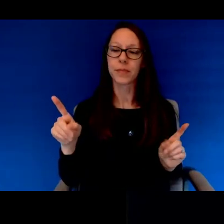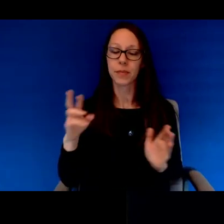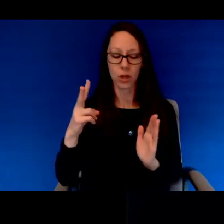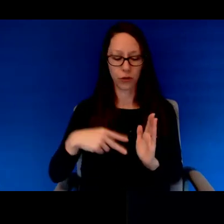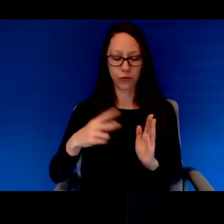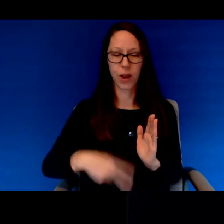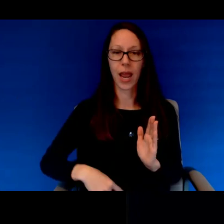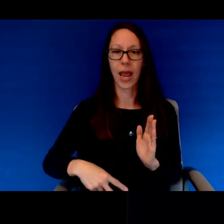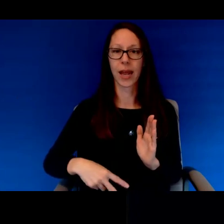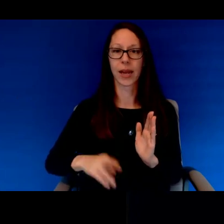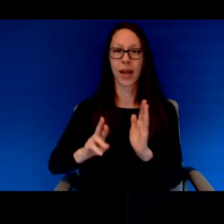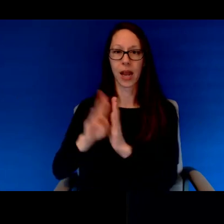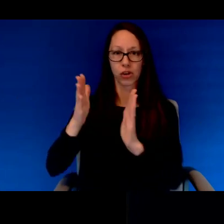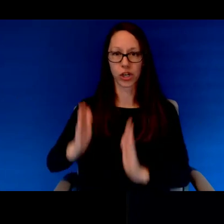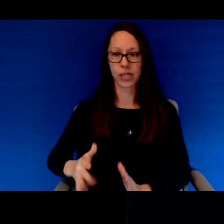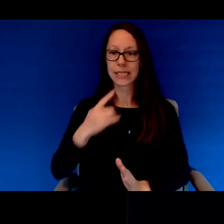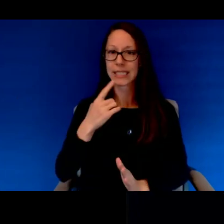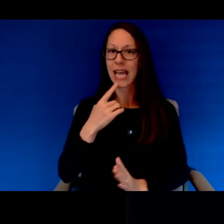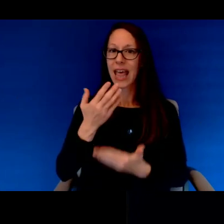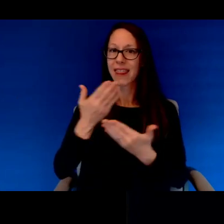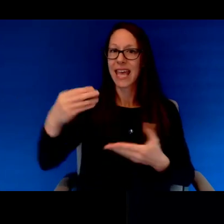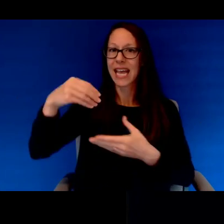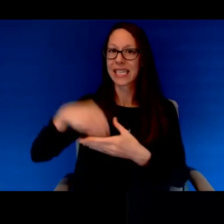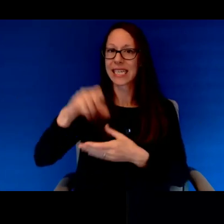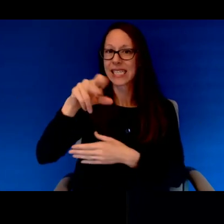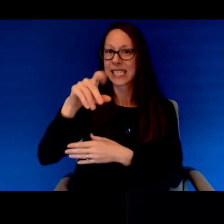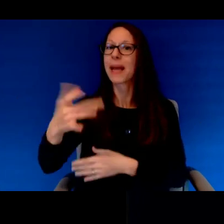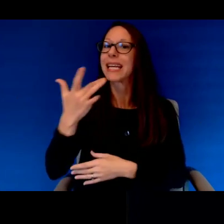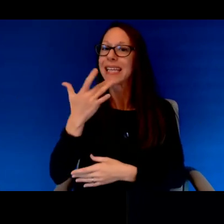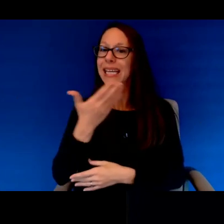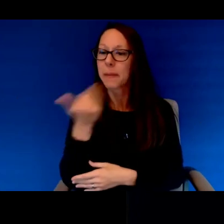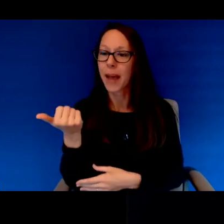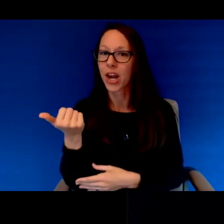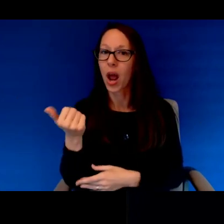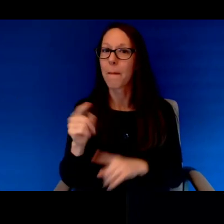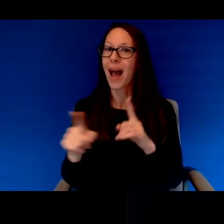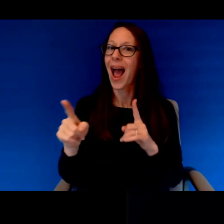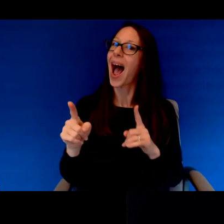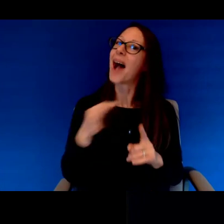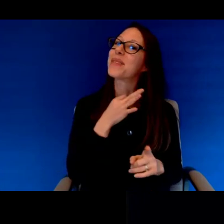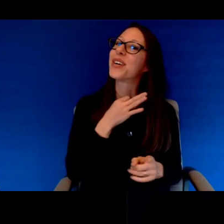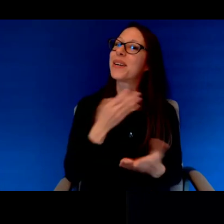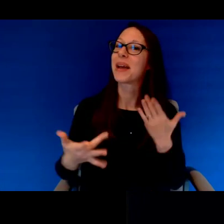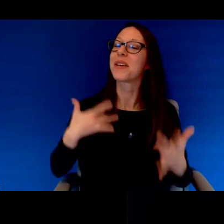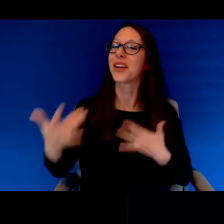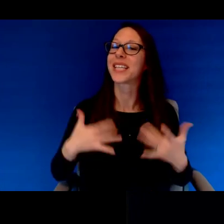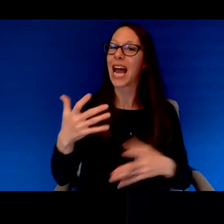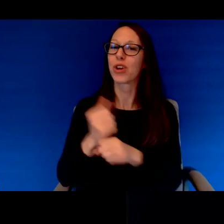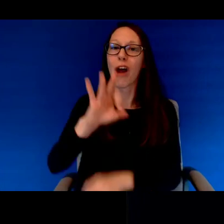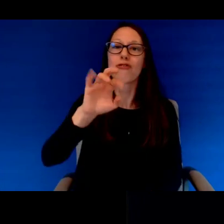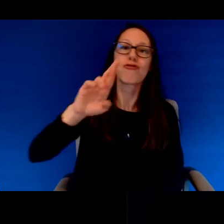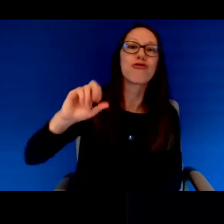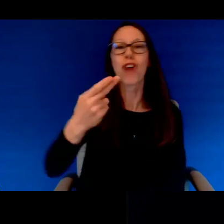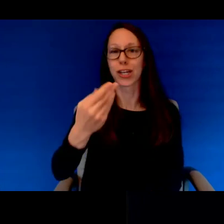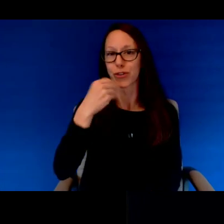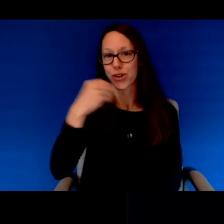the astronauts saying things in space taste better, but I wonder if that's just because they're so excited to get fresh food. Yeah. We